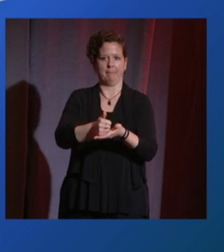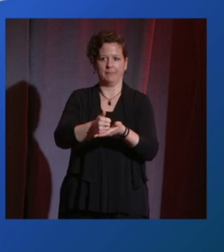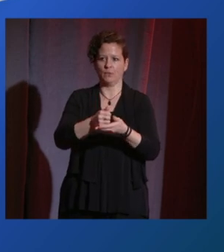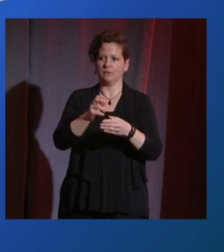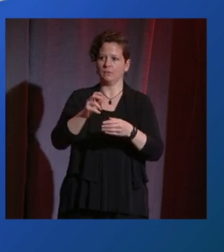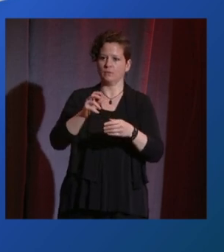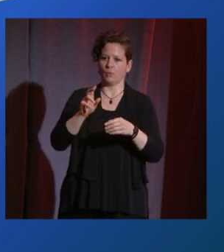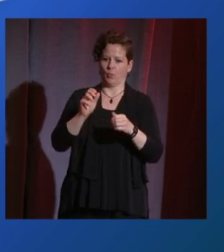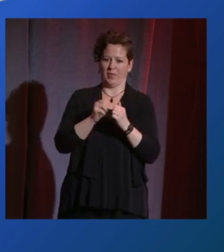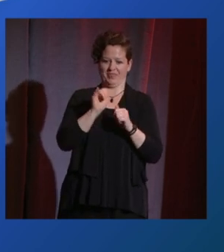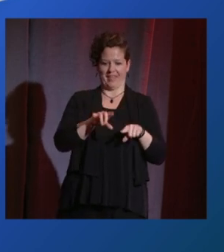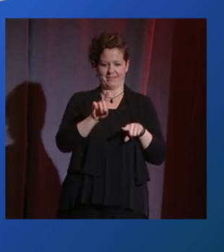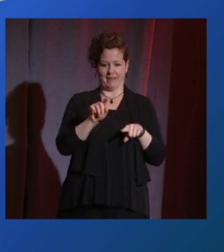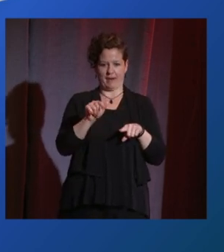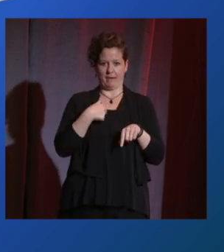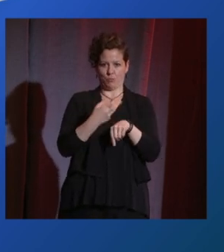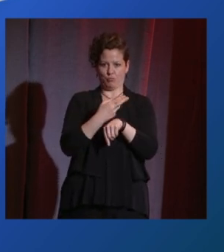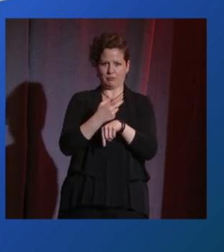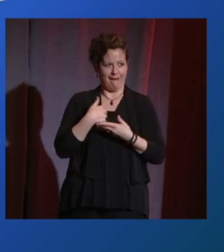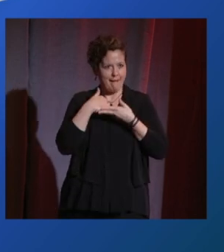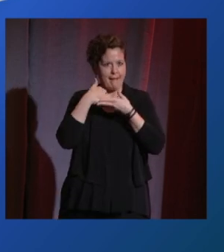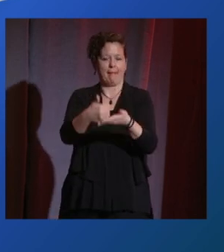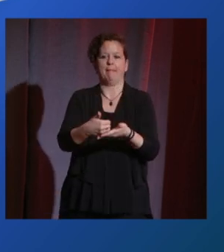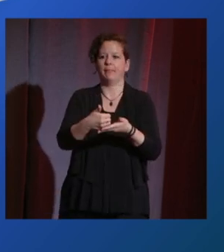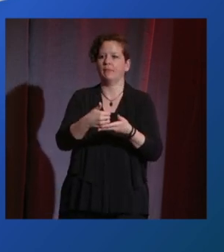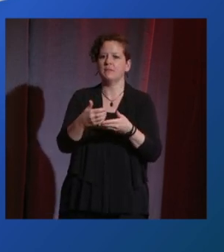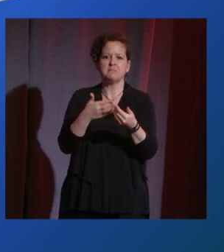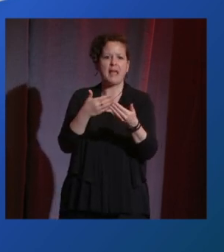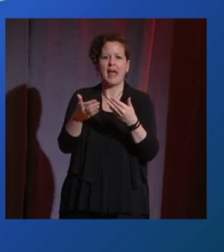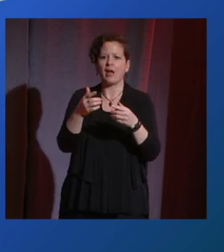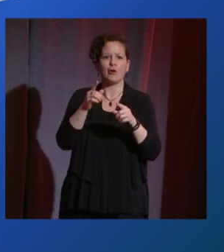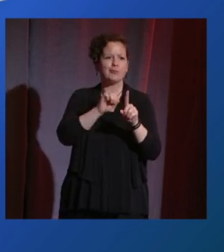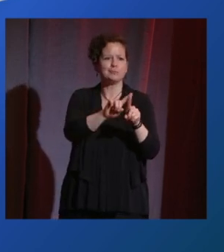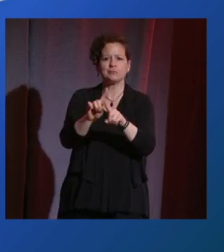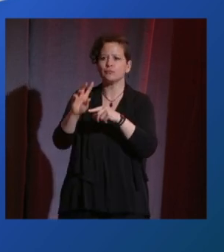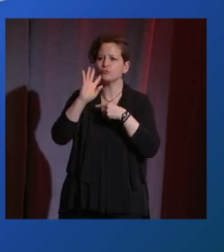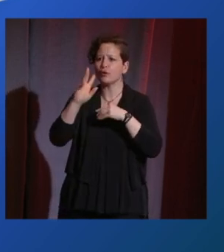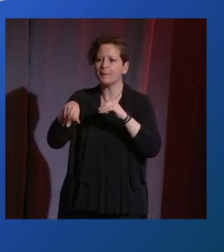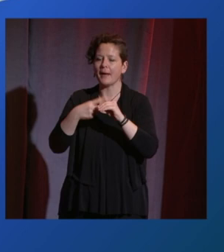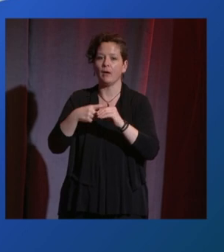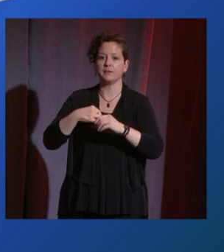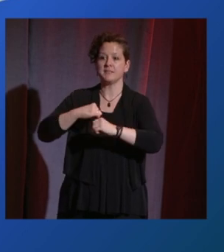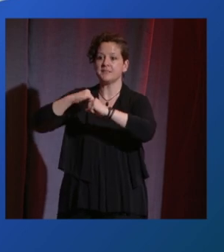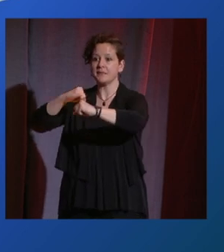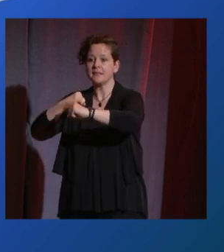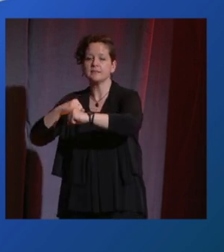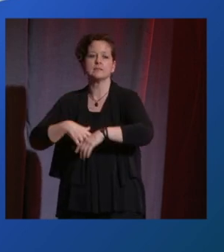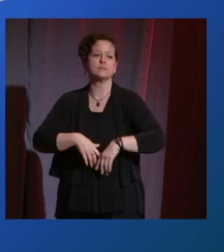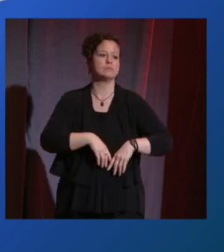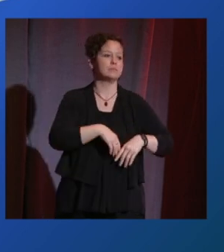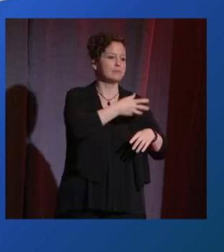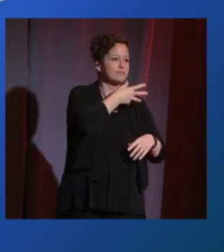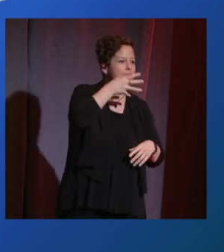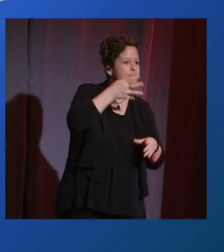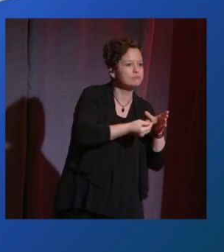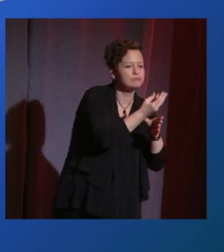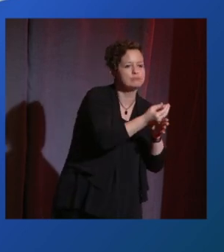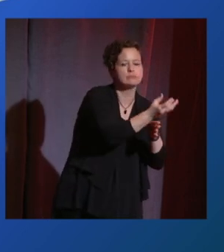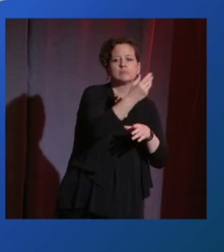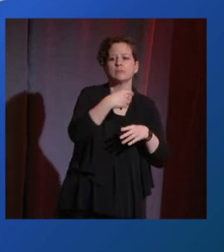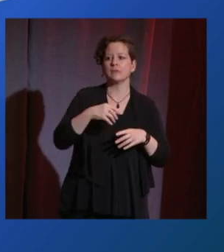um the end users can vary you know from agriculture to defense and knowing that uh our knowledge is going into that